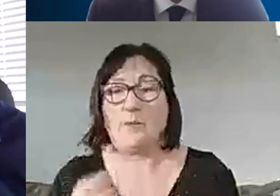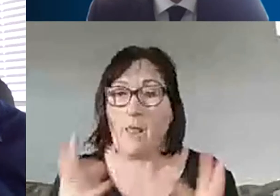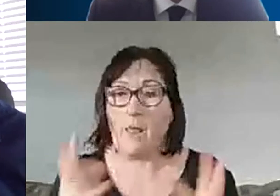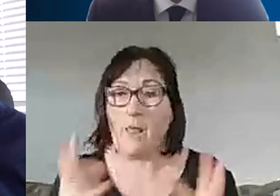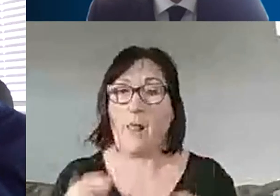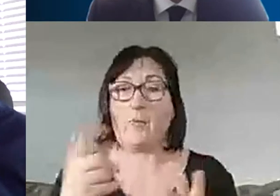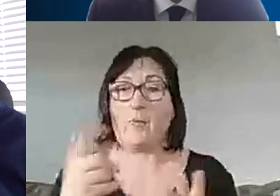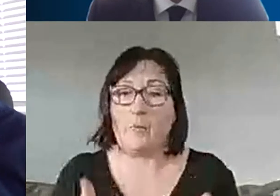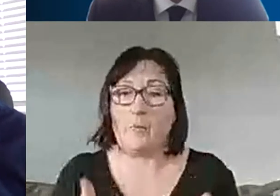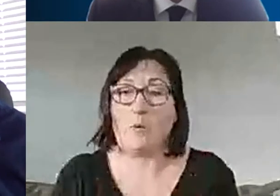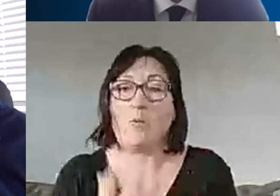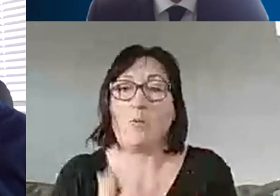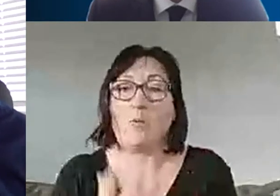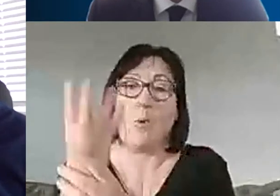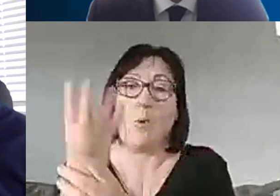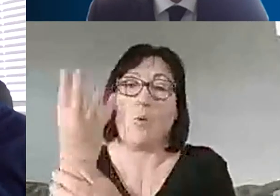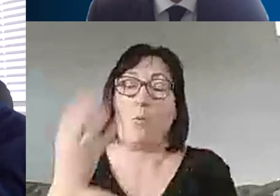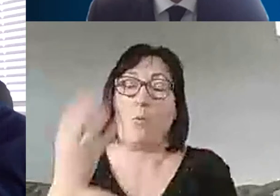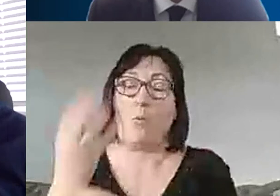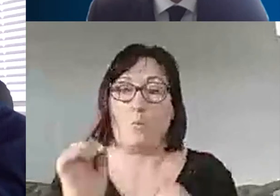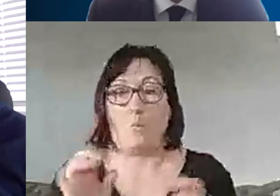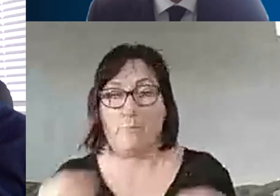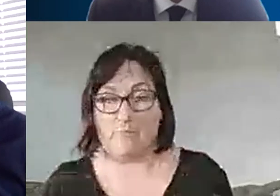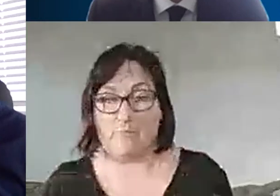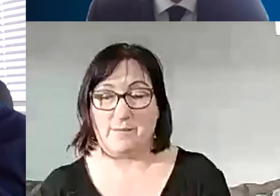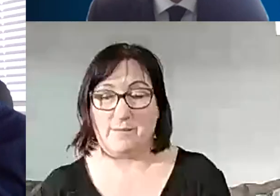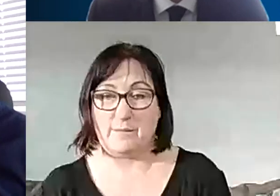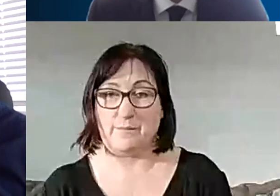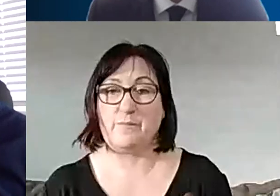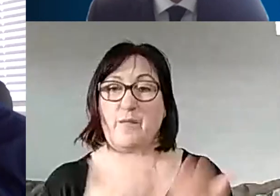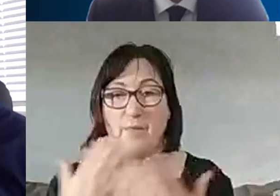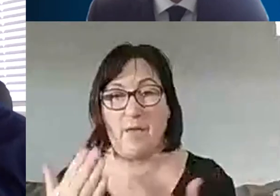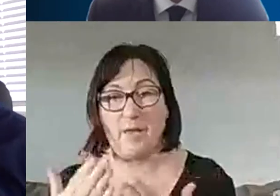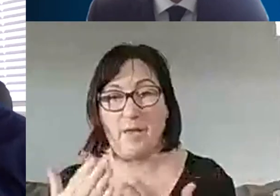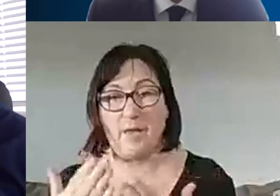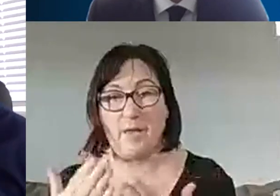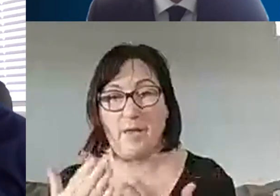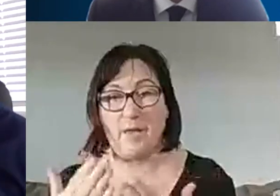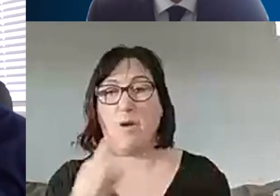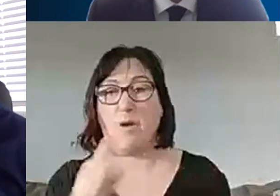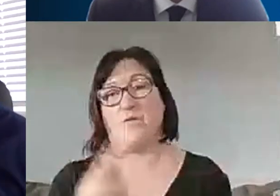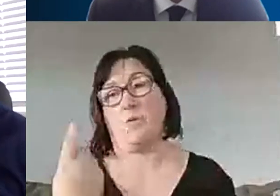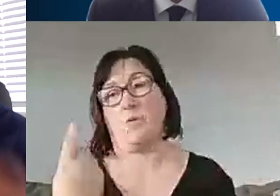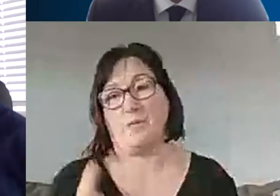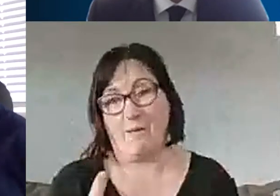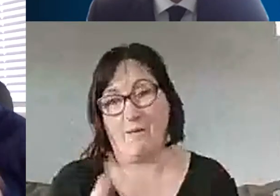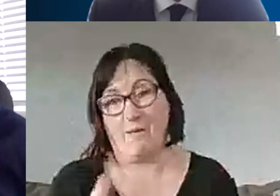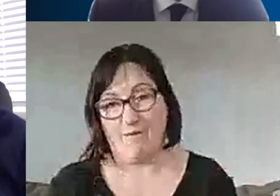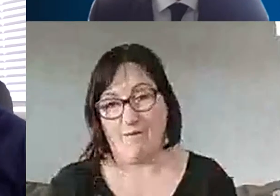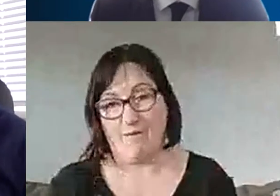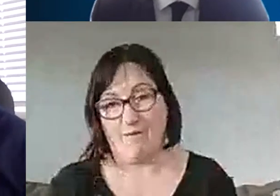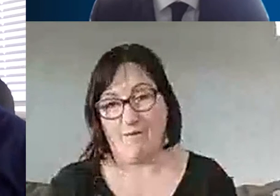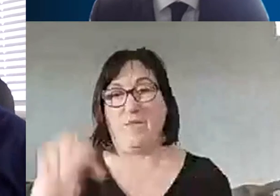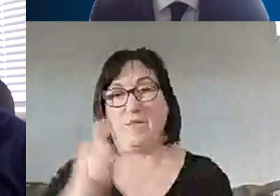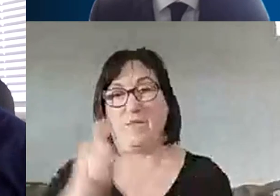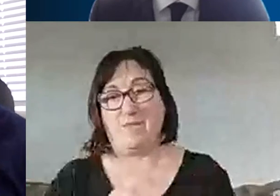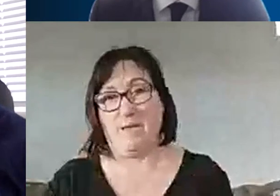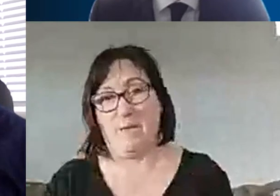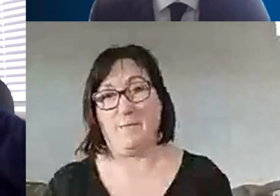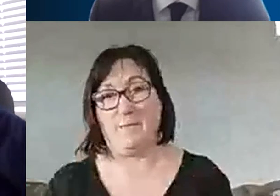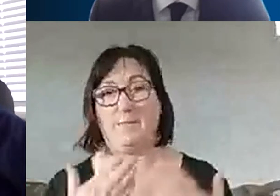Western Cape province. So thank you all, take care, and we'll see you all at the next webinar. Good afternoon. Bye-bye.